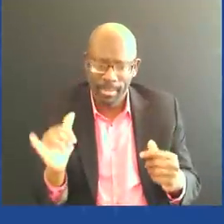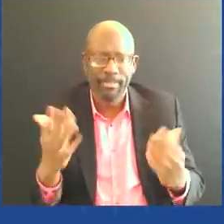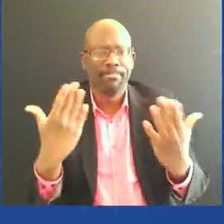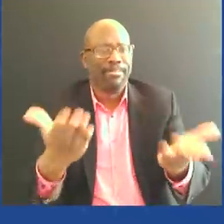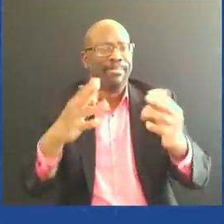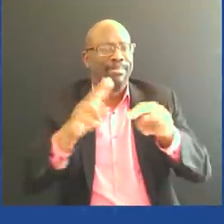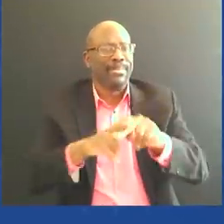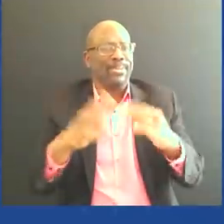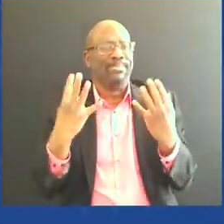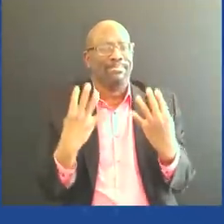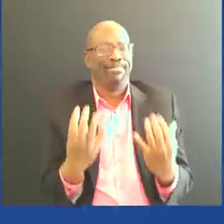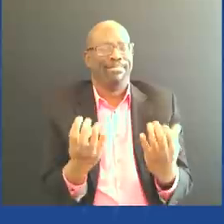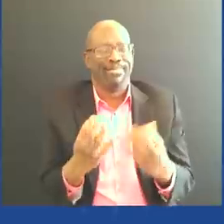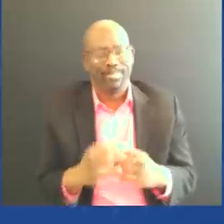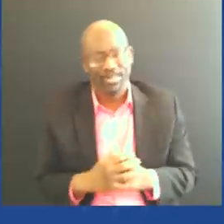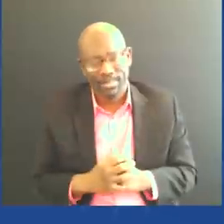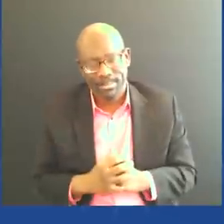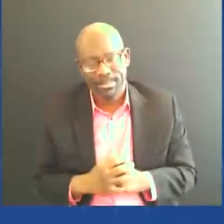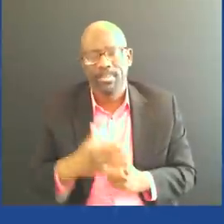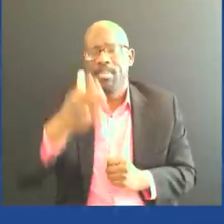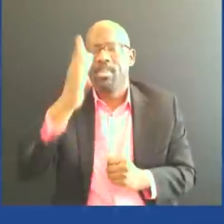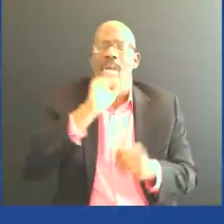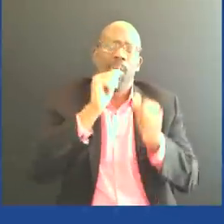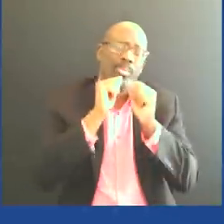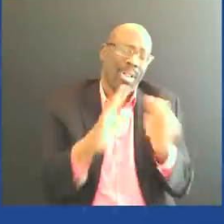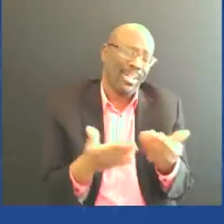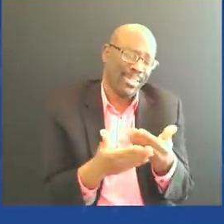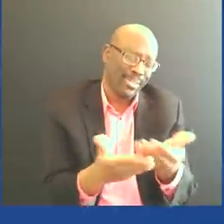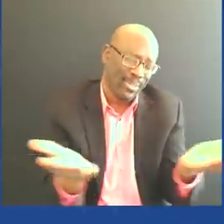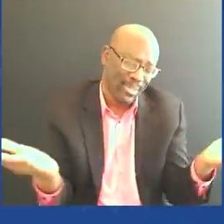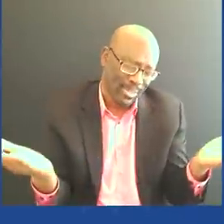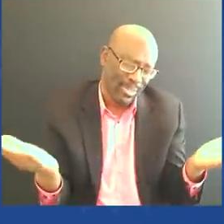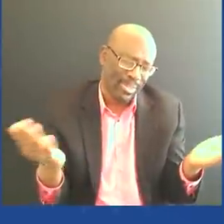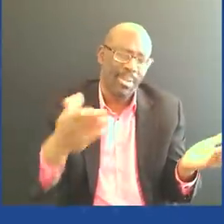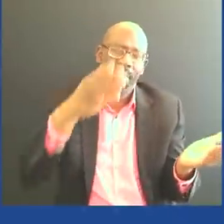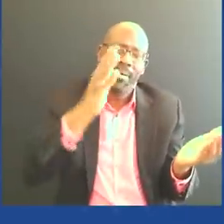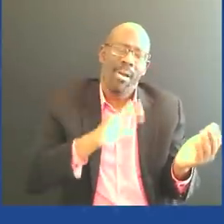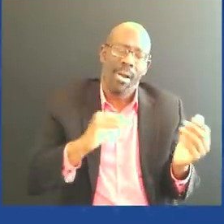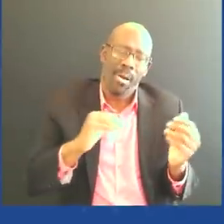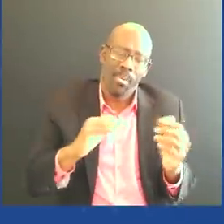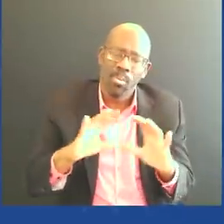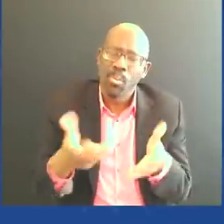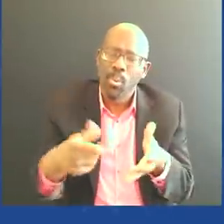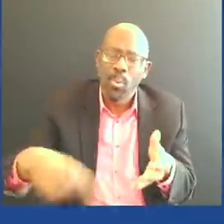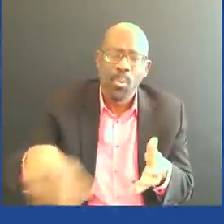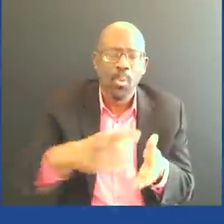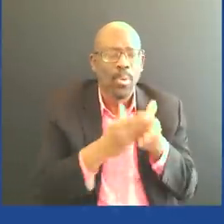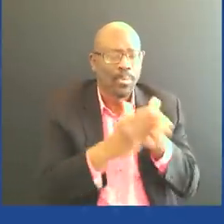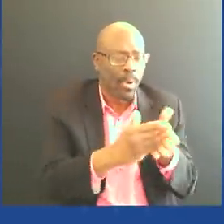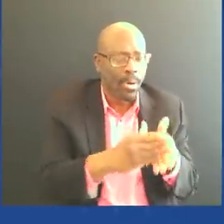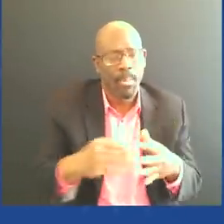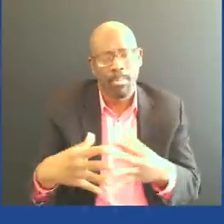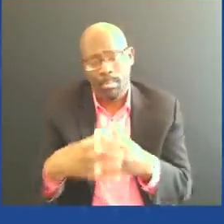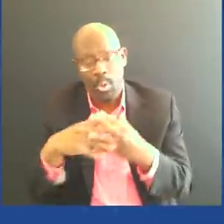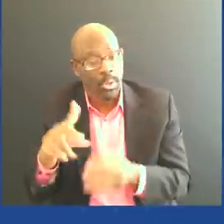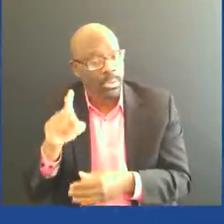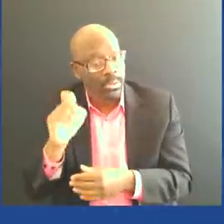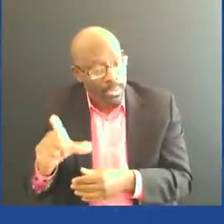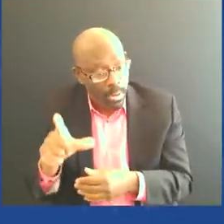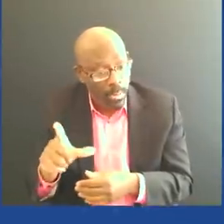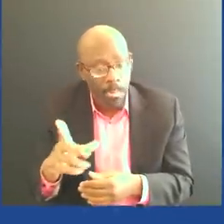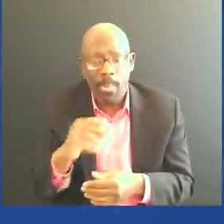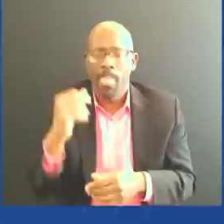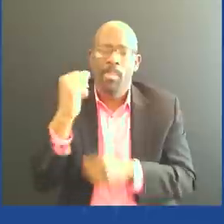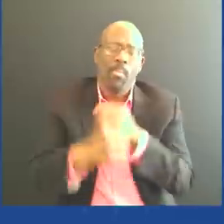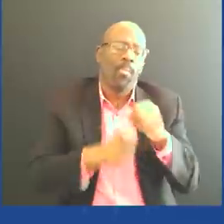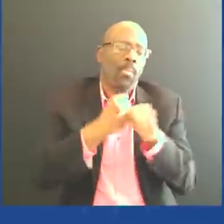bless and protect the crew of the USS Delaware, both now and in the decades to come. And may each of you and each of us, may